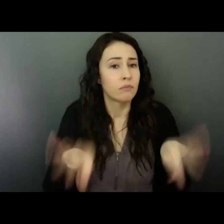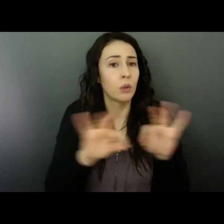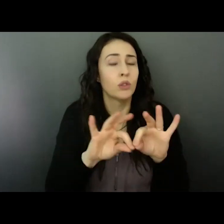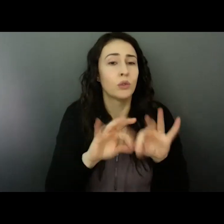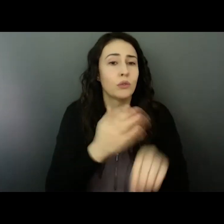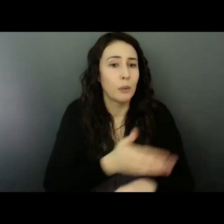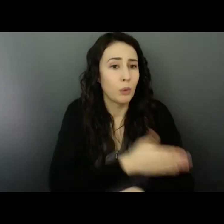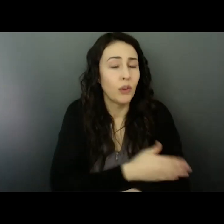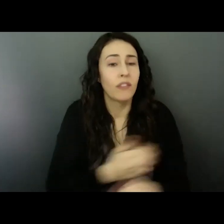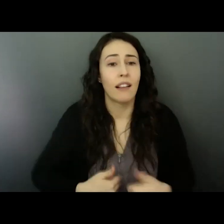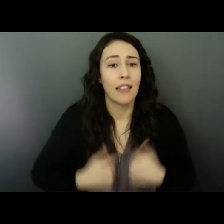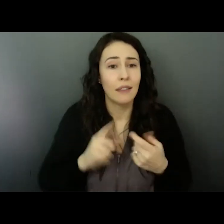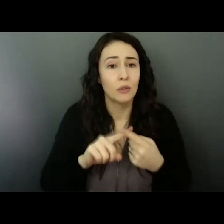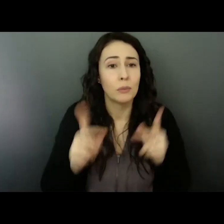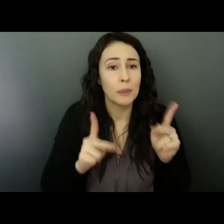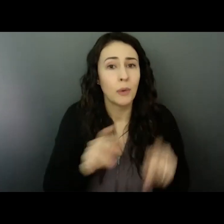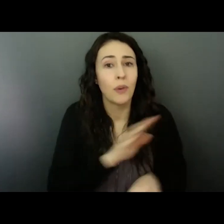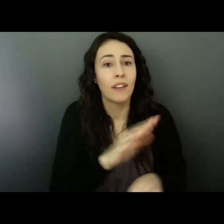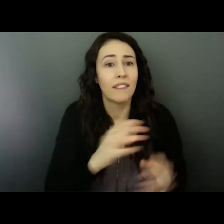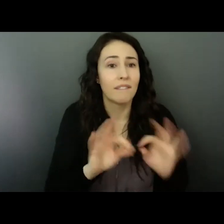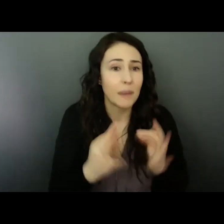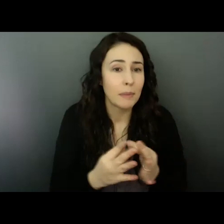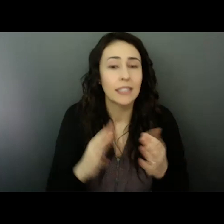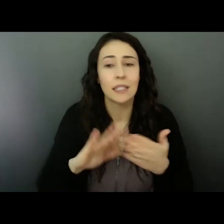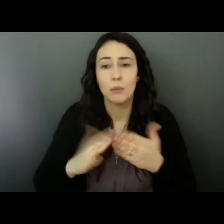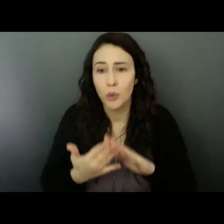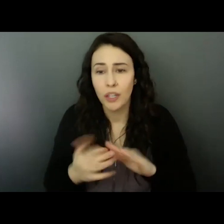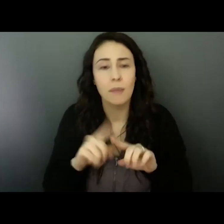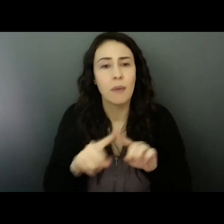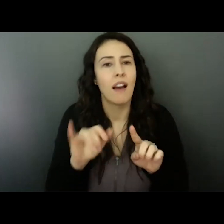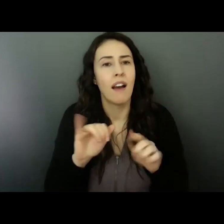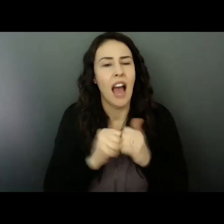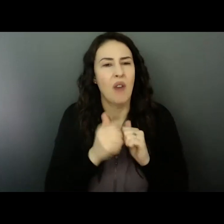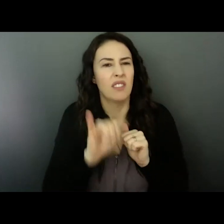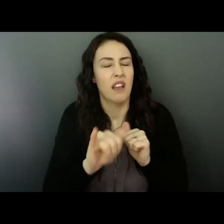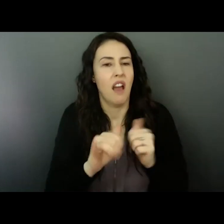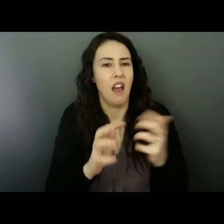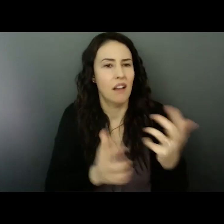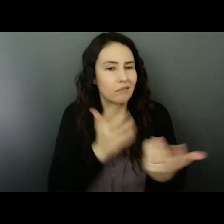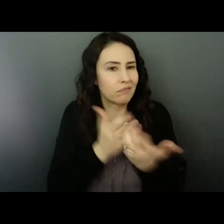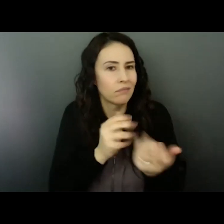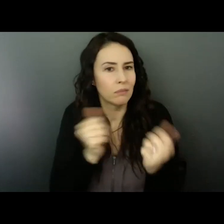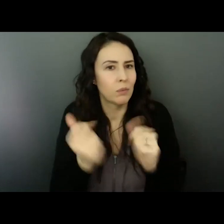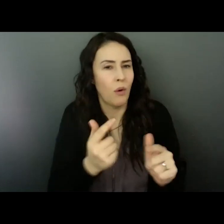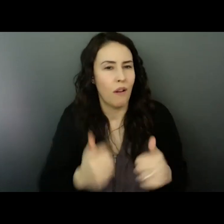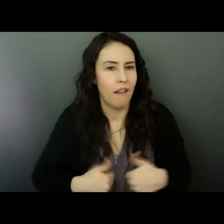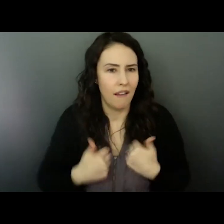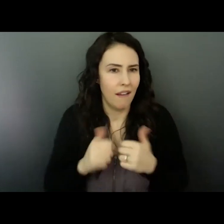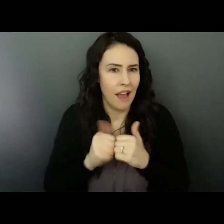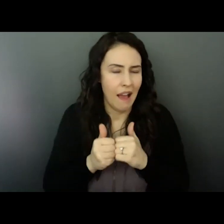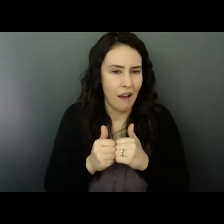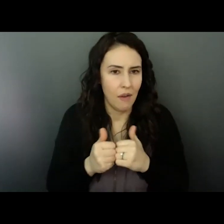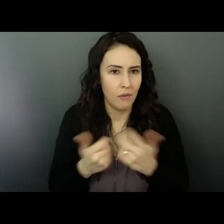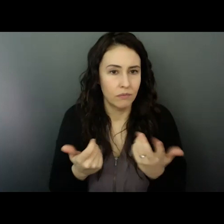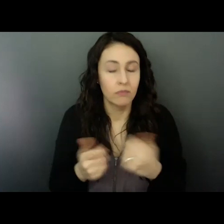families, communities, and the world. Well, how do you make that practical then? Well, then you need